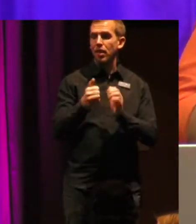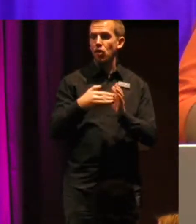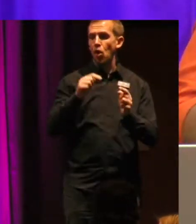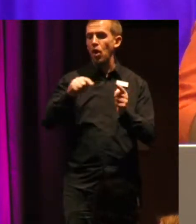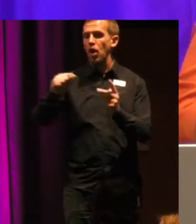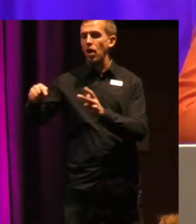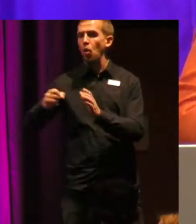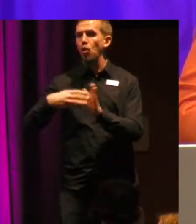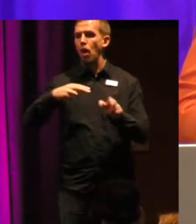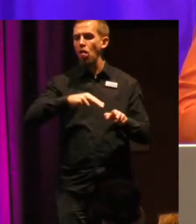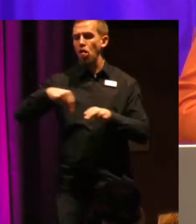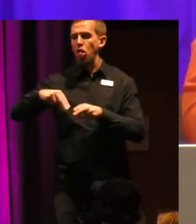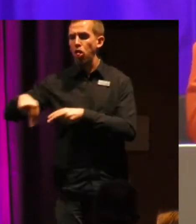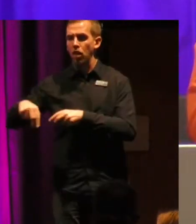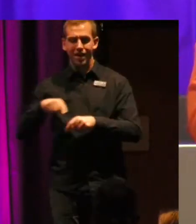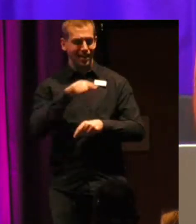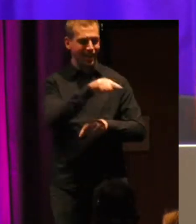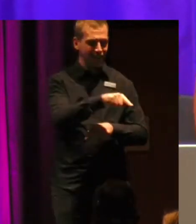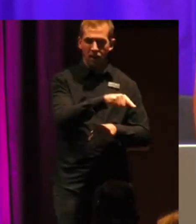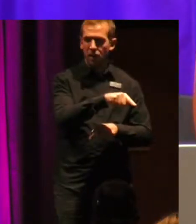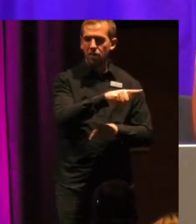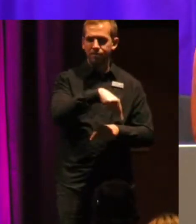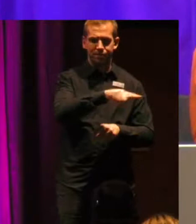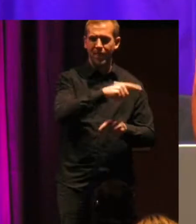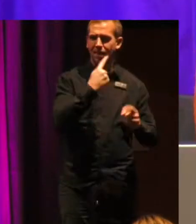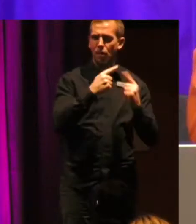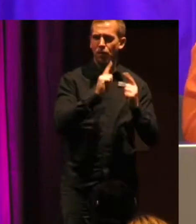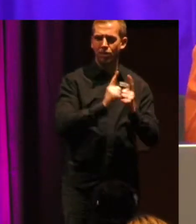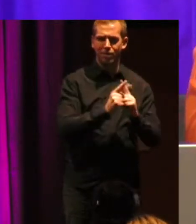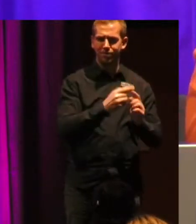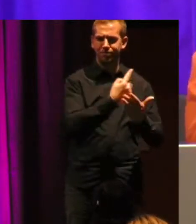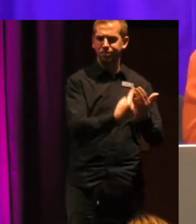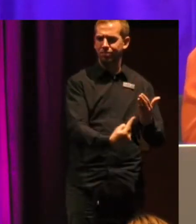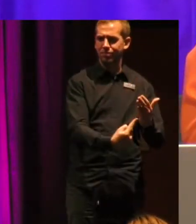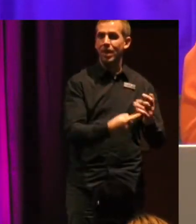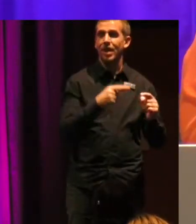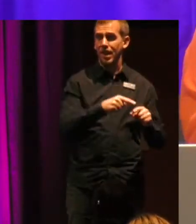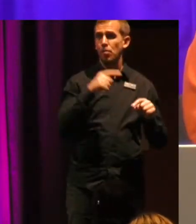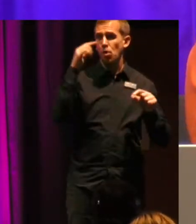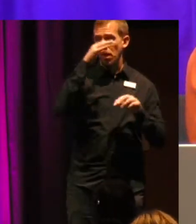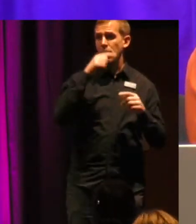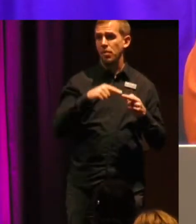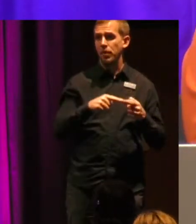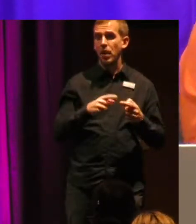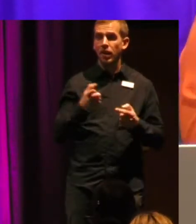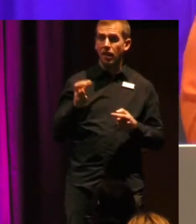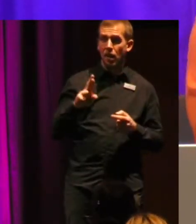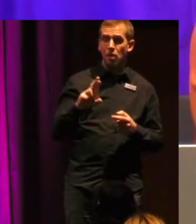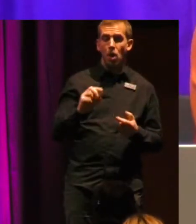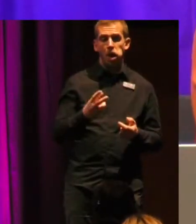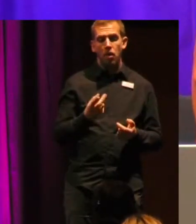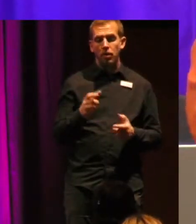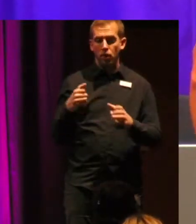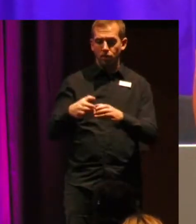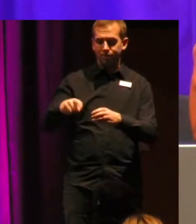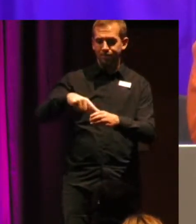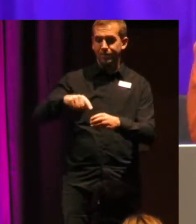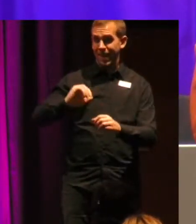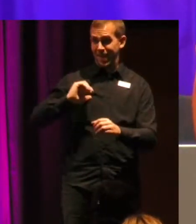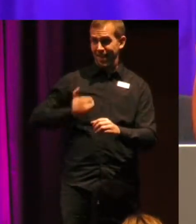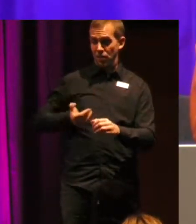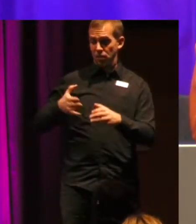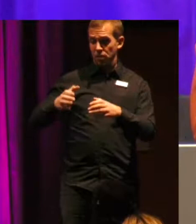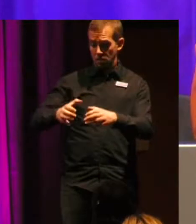it becomes really problematic. The other thing is there are kind of dimensions to this. So if you're a woman, we're finding things